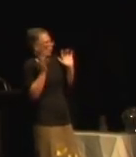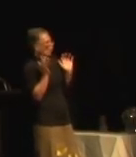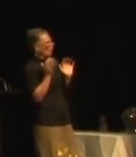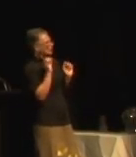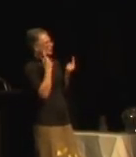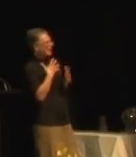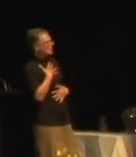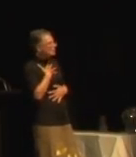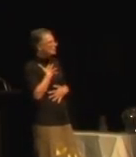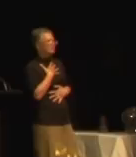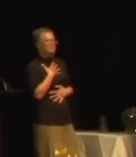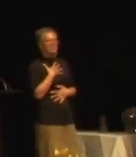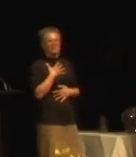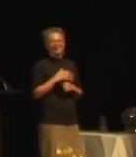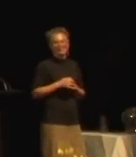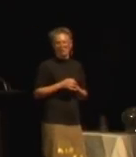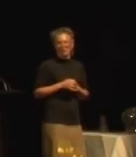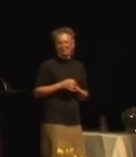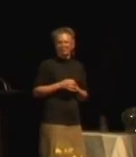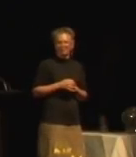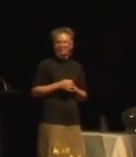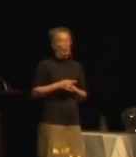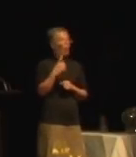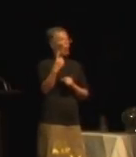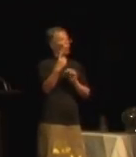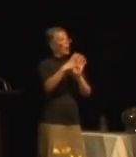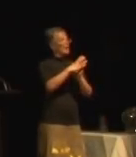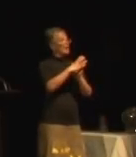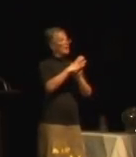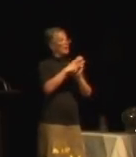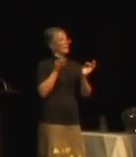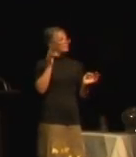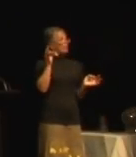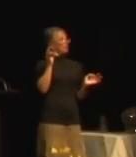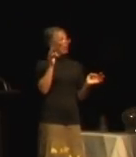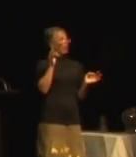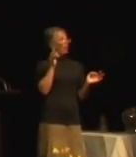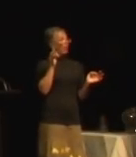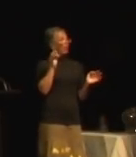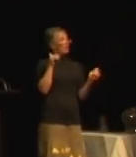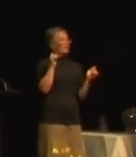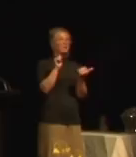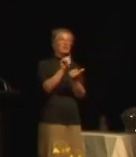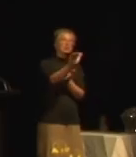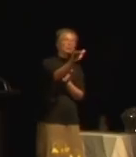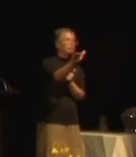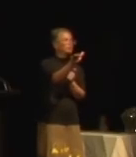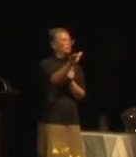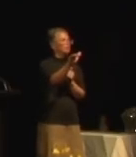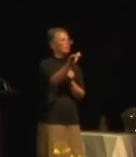So I mentioned the models. Here's a quote from one of the models in an email to me. I'll just give you a moment to